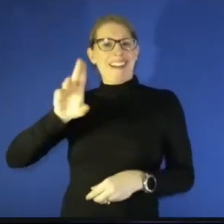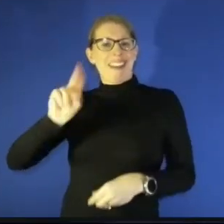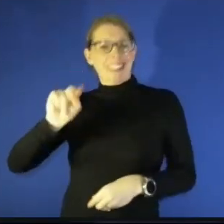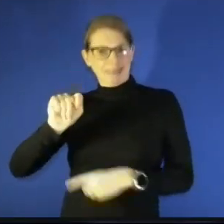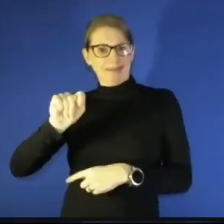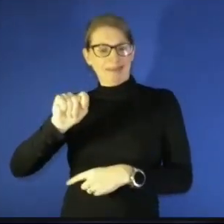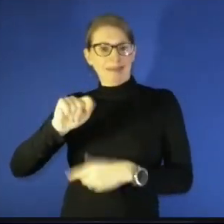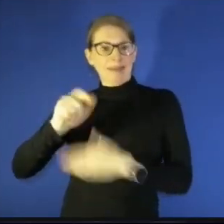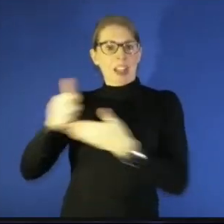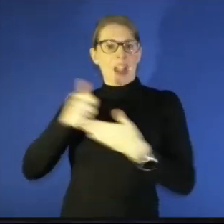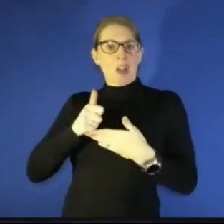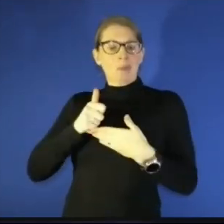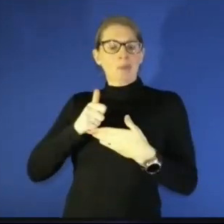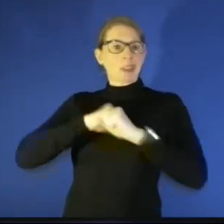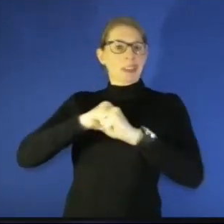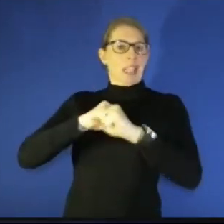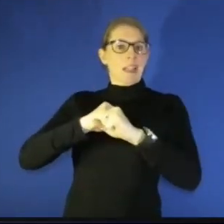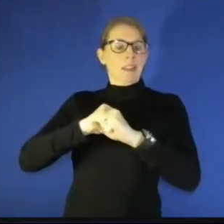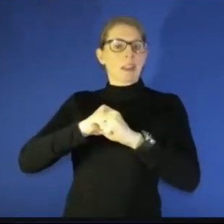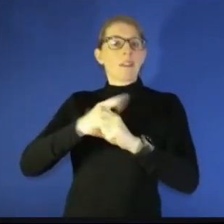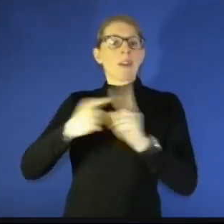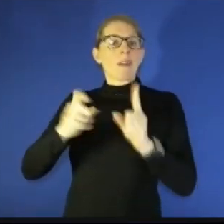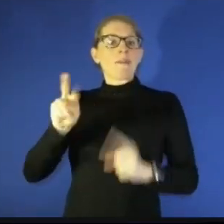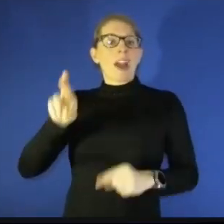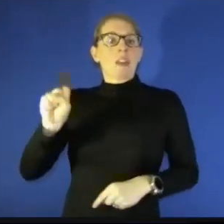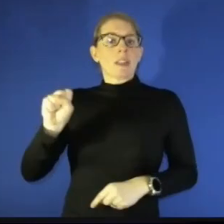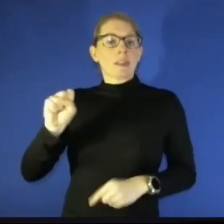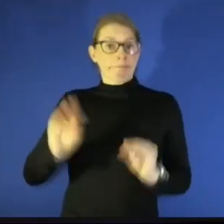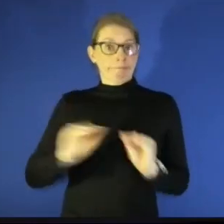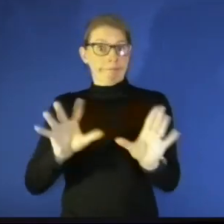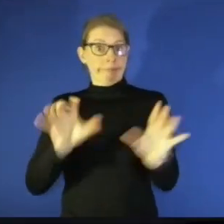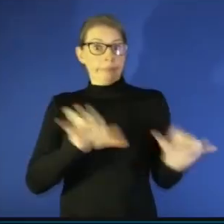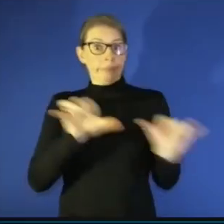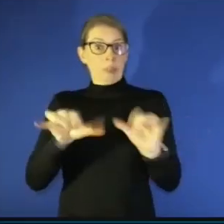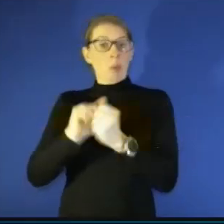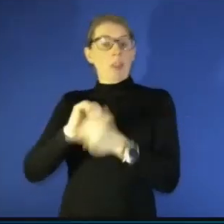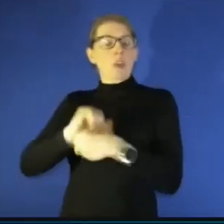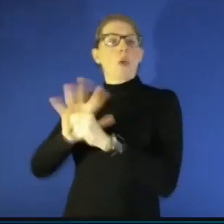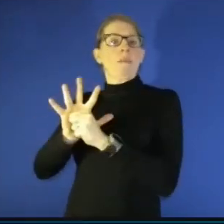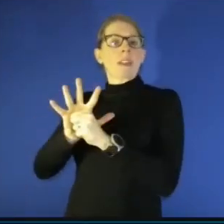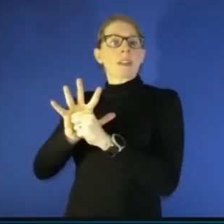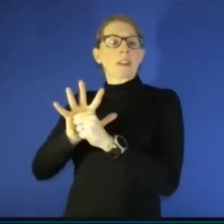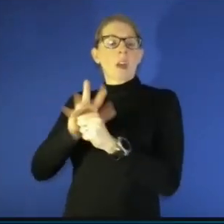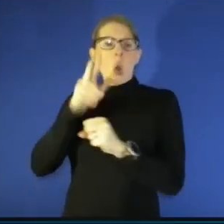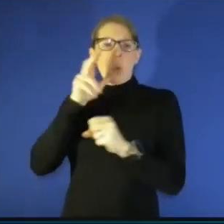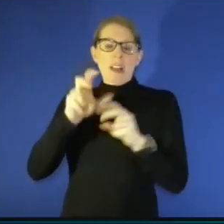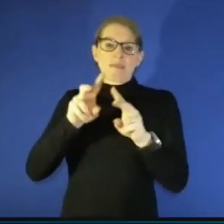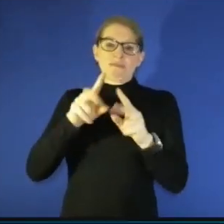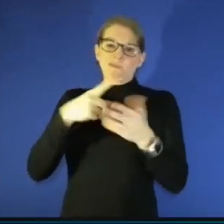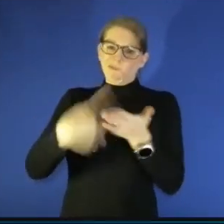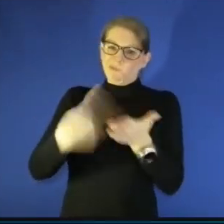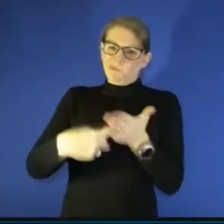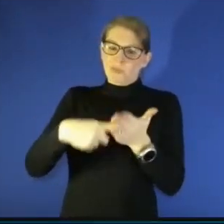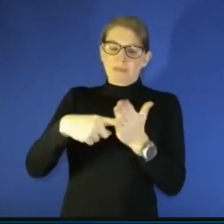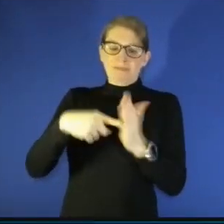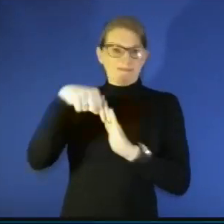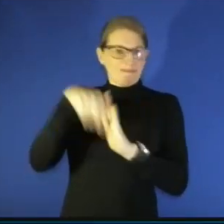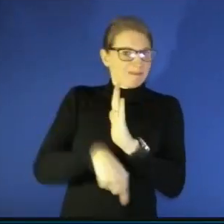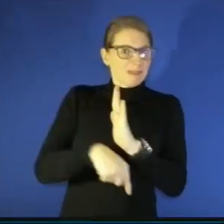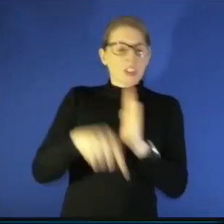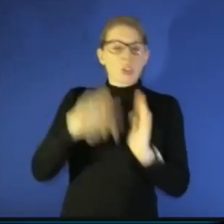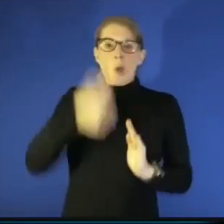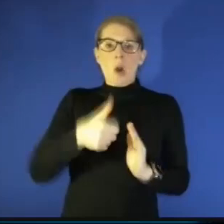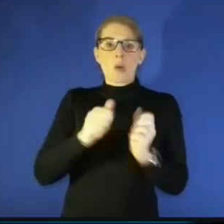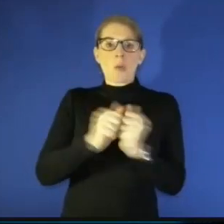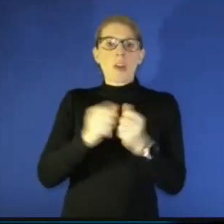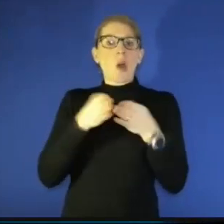from viruses. And so far, it appears to be the same with COVID. We'll break all that down coming up tomorrow at 8 with Open Mics with Dr. Stites.